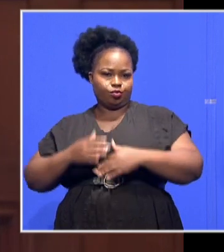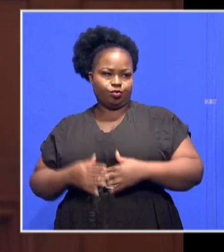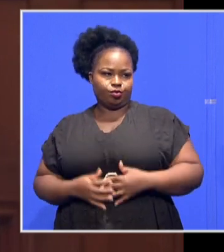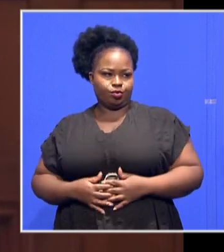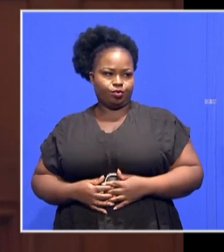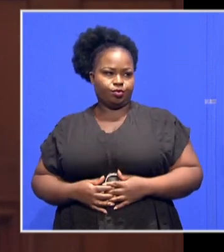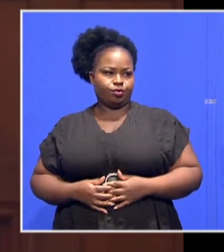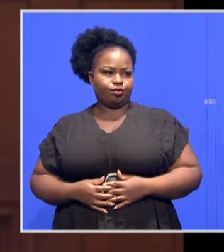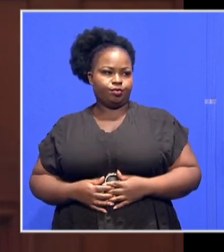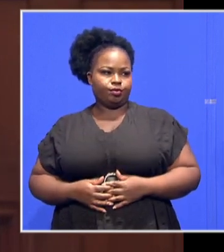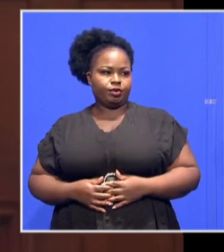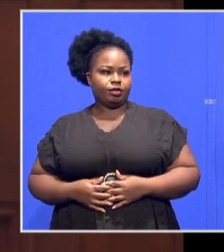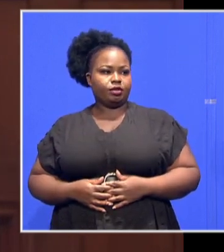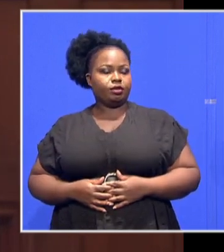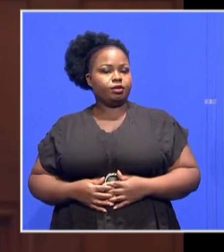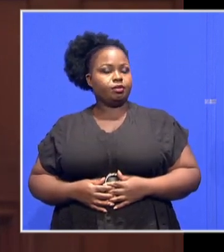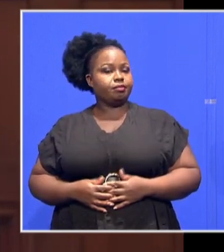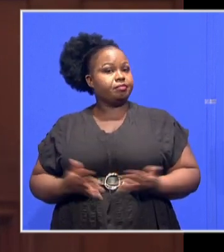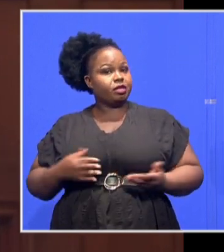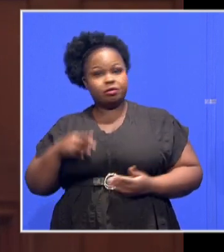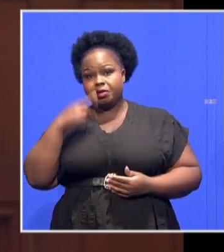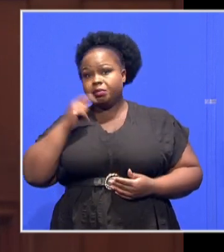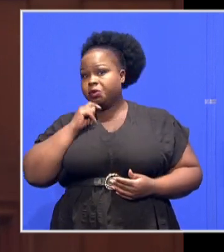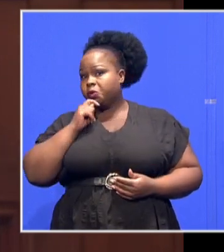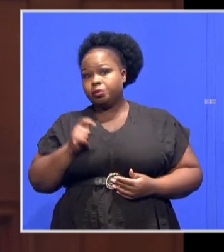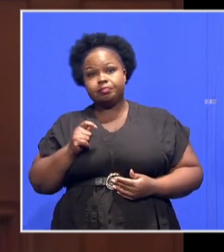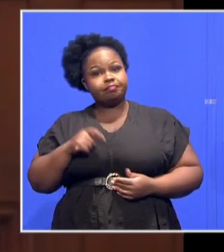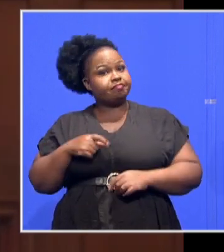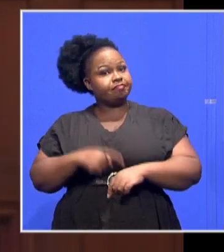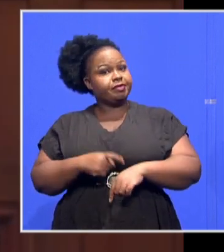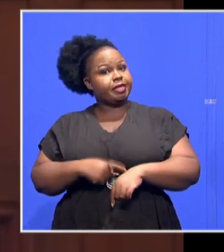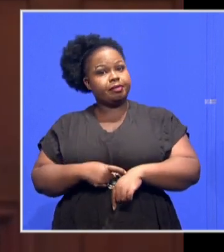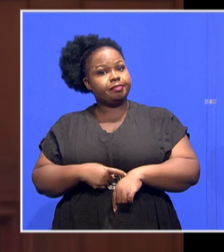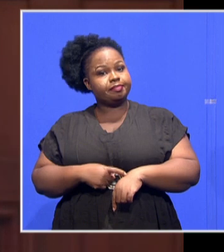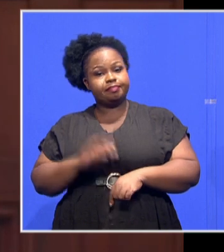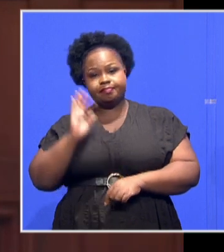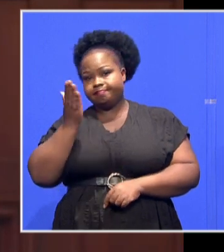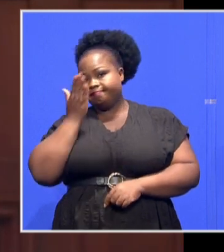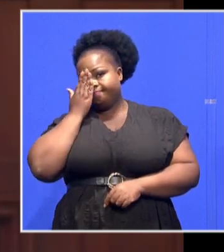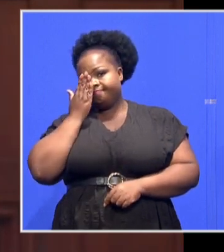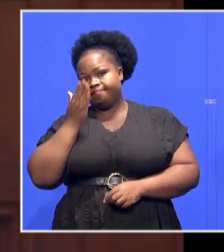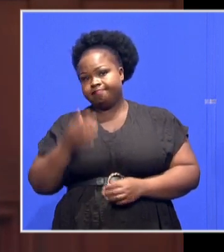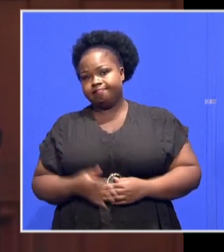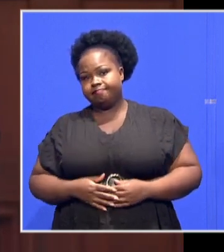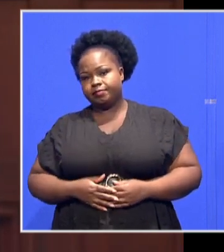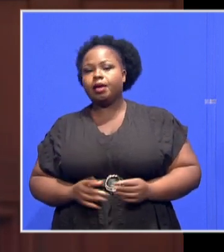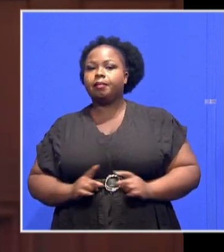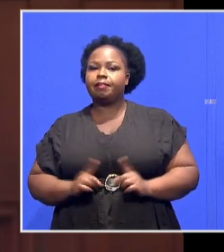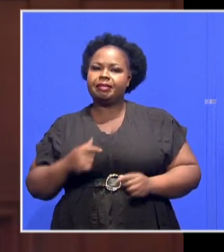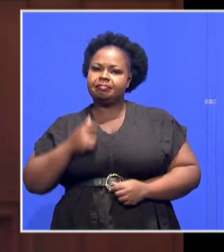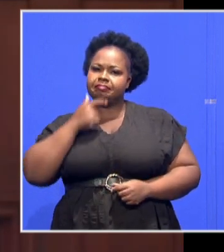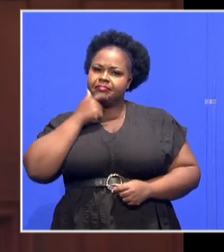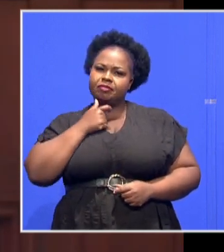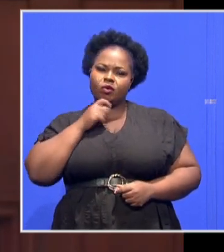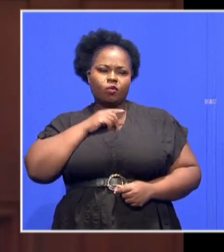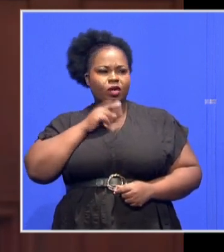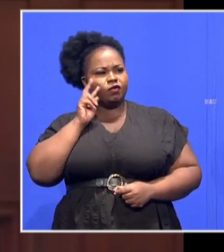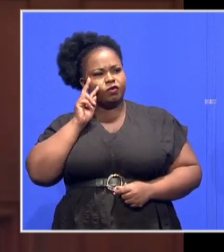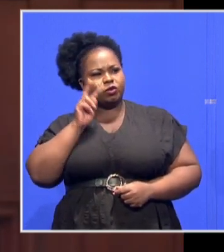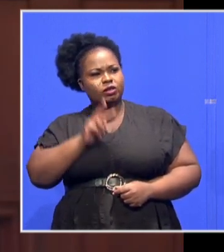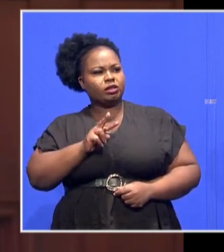the reality is we have no time left to waste. But the sadness is that when you look at every